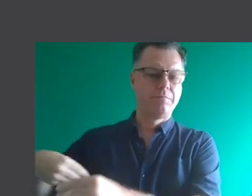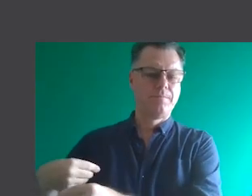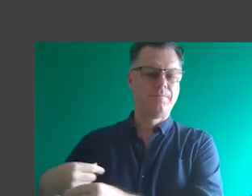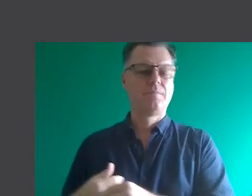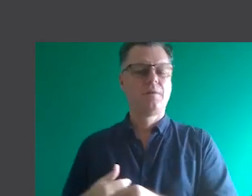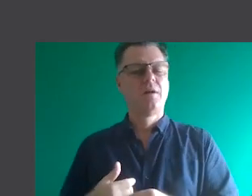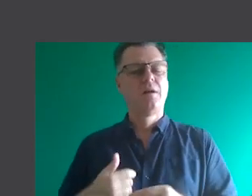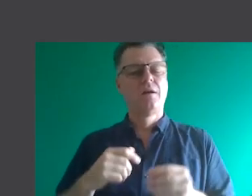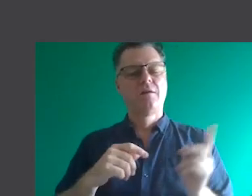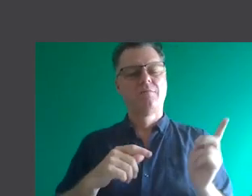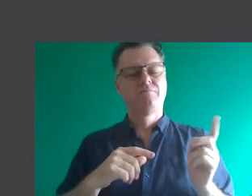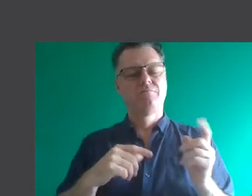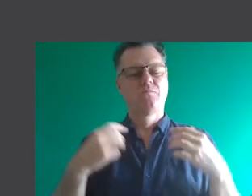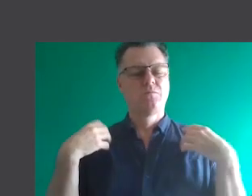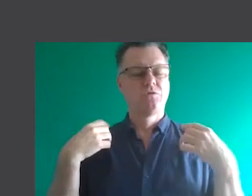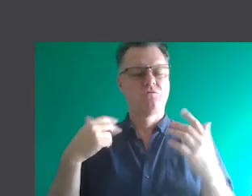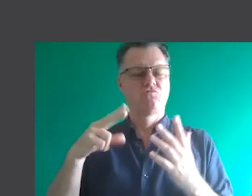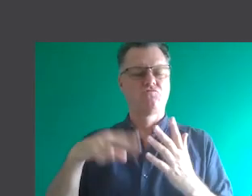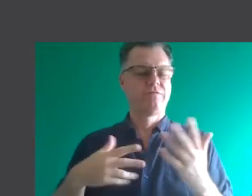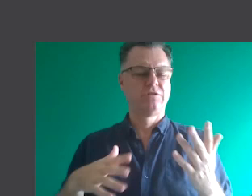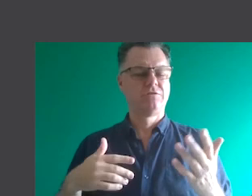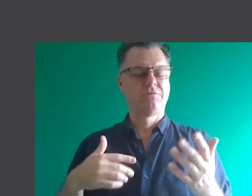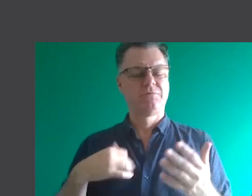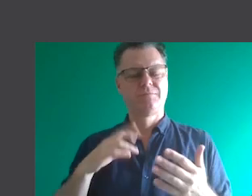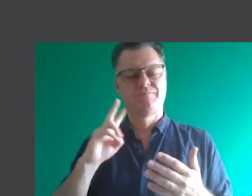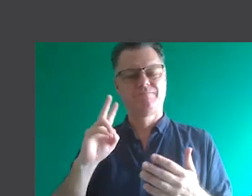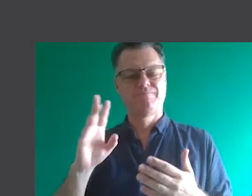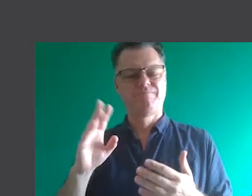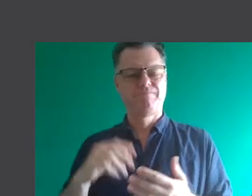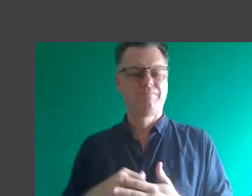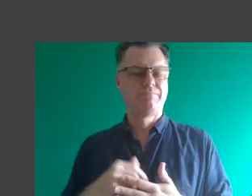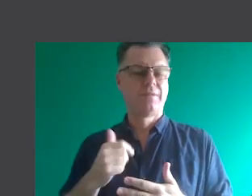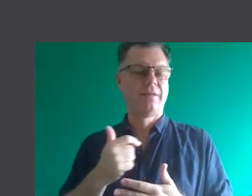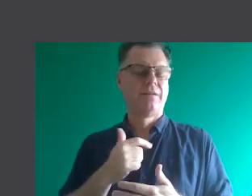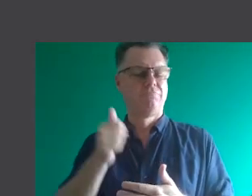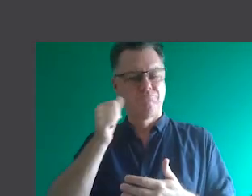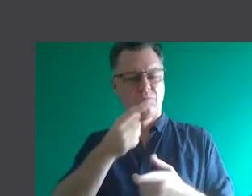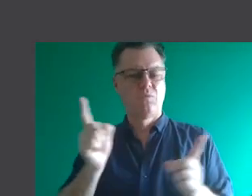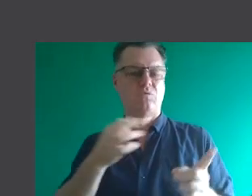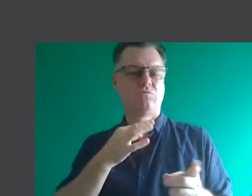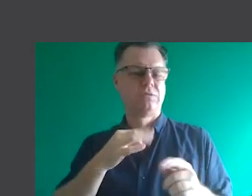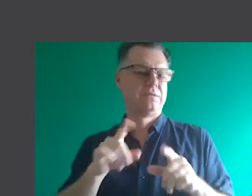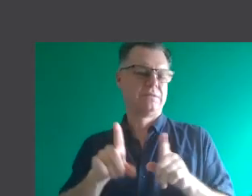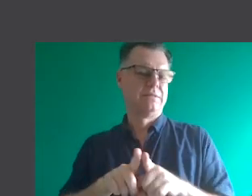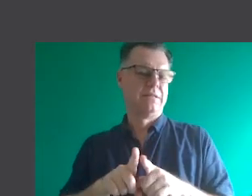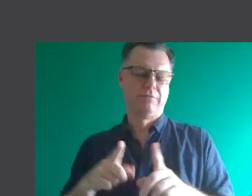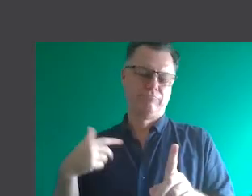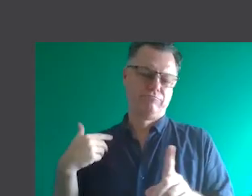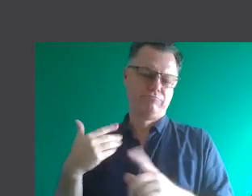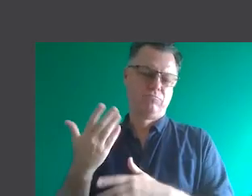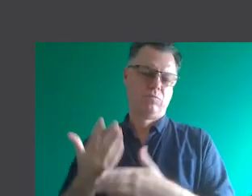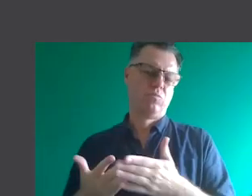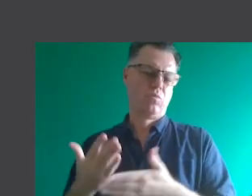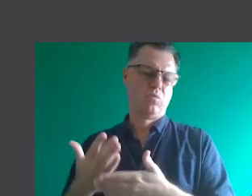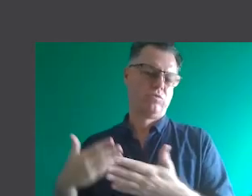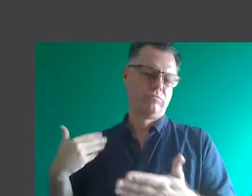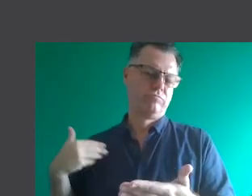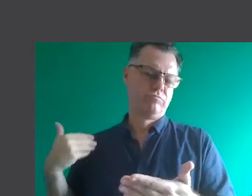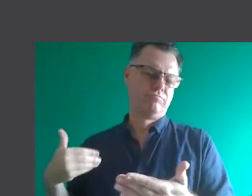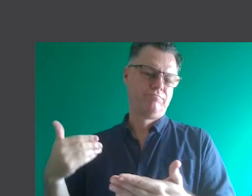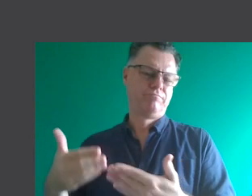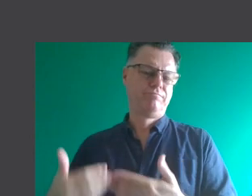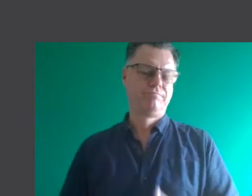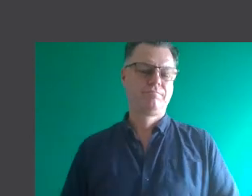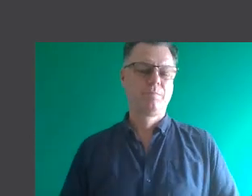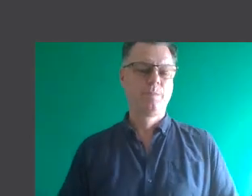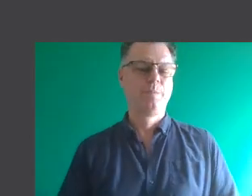I won't read out what's been already highlighted by our Assistant Commissioner. We've obviously got some very familiar risks there that have been highlighted